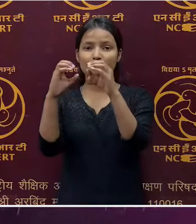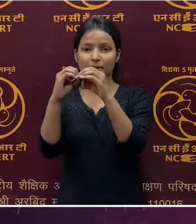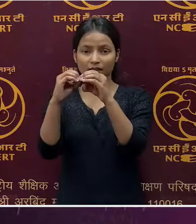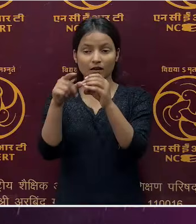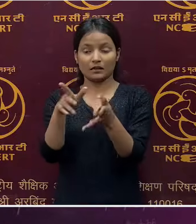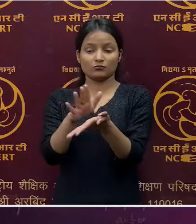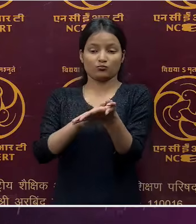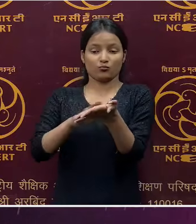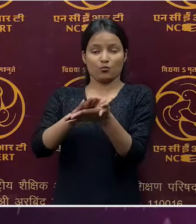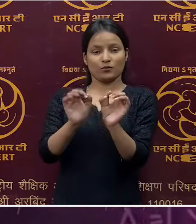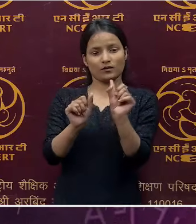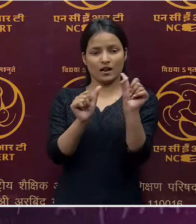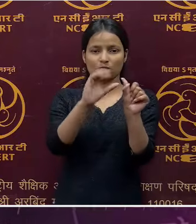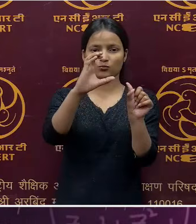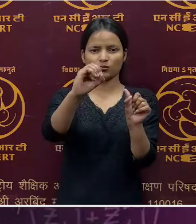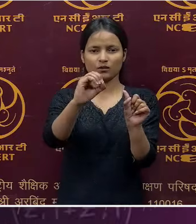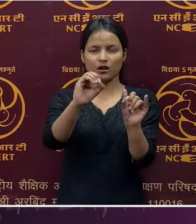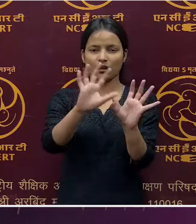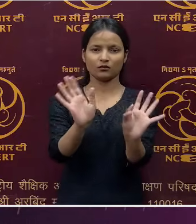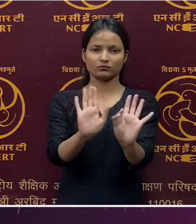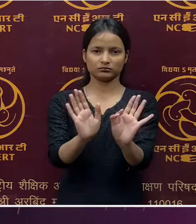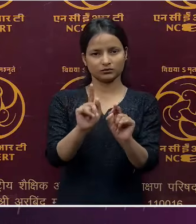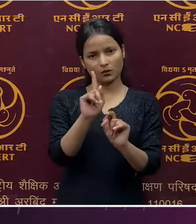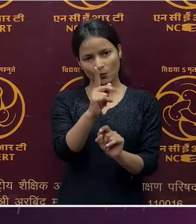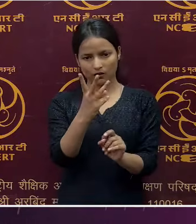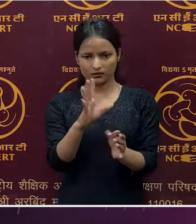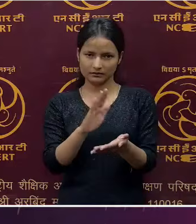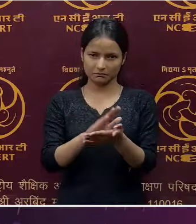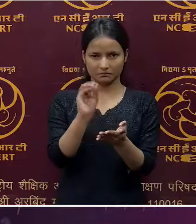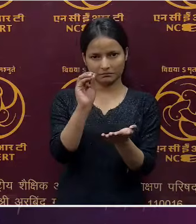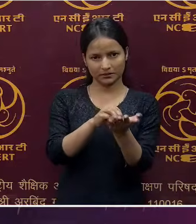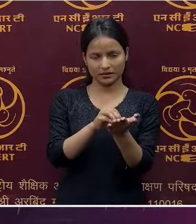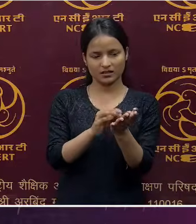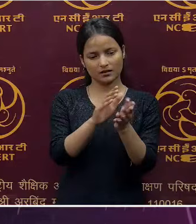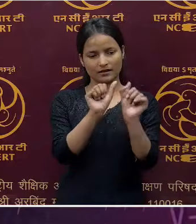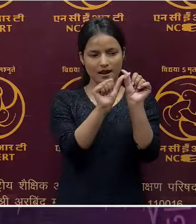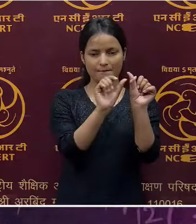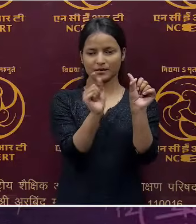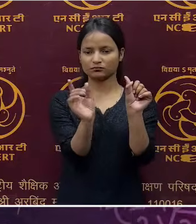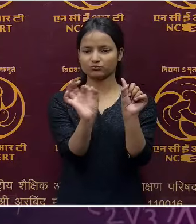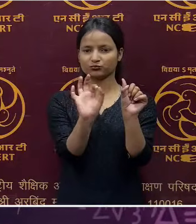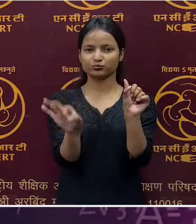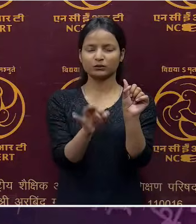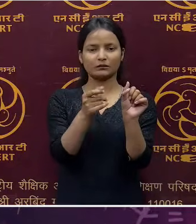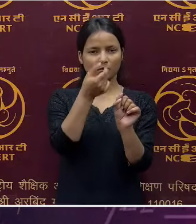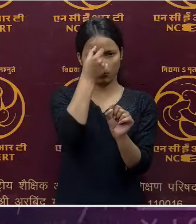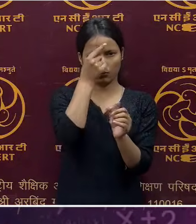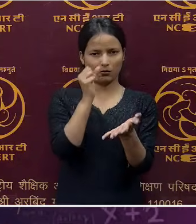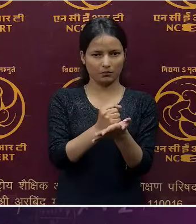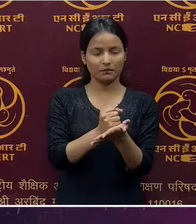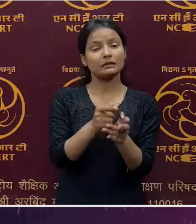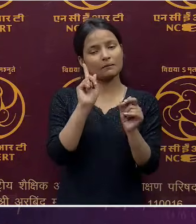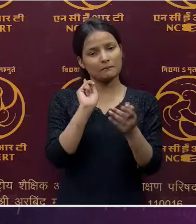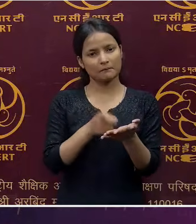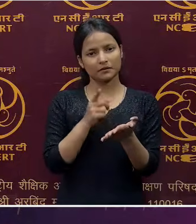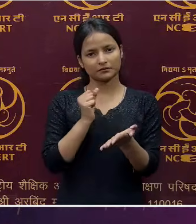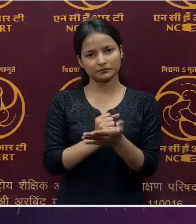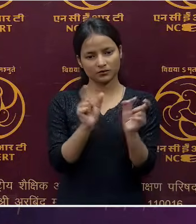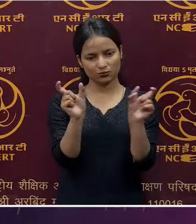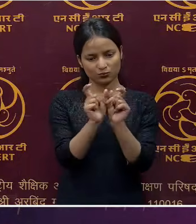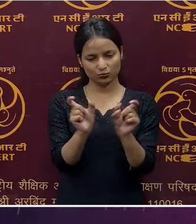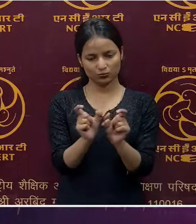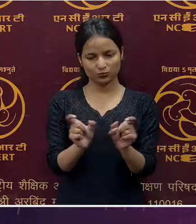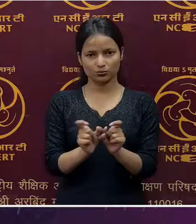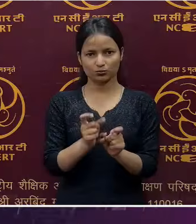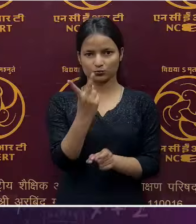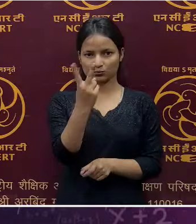and A is related to B. Set A is related to B. So that's a very simple one. We have to click all the